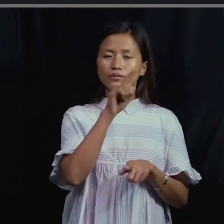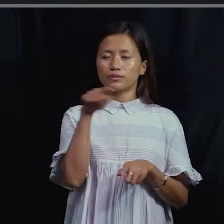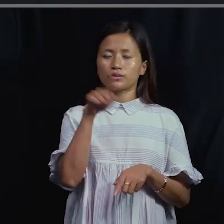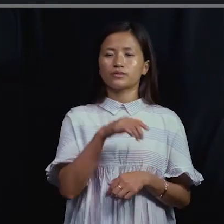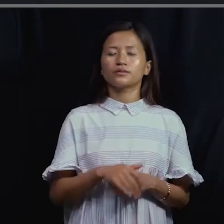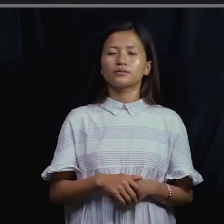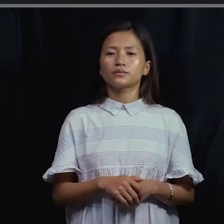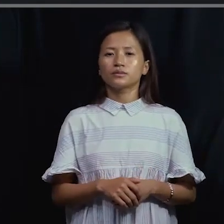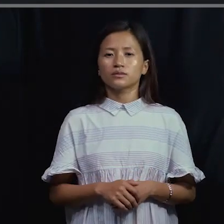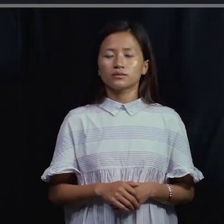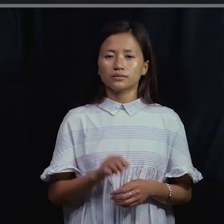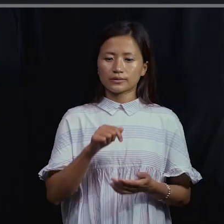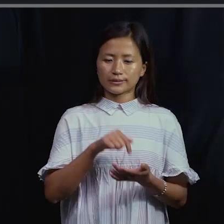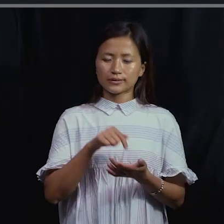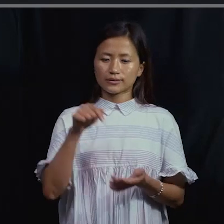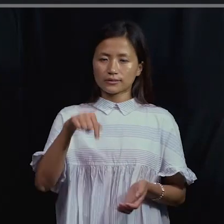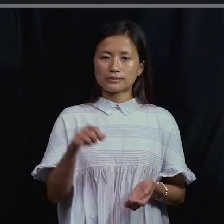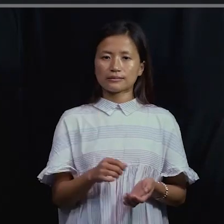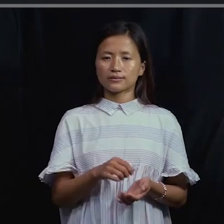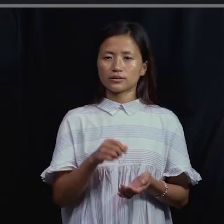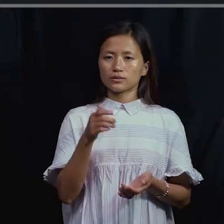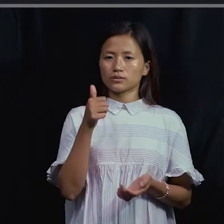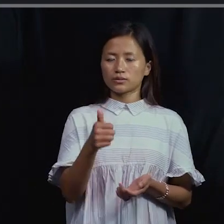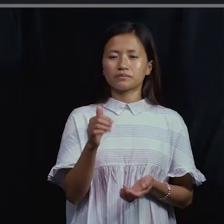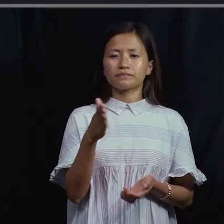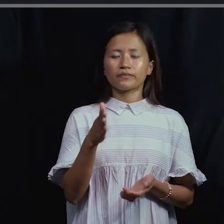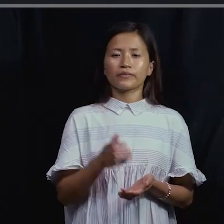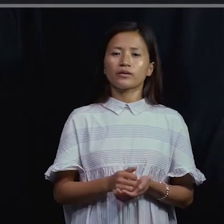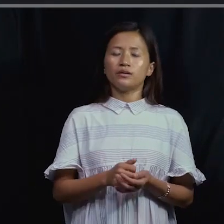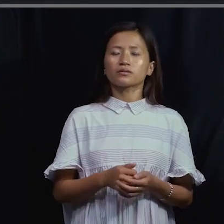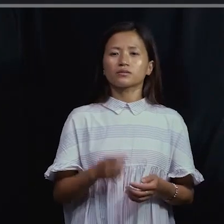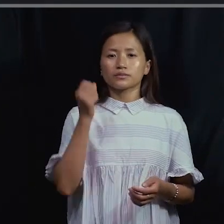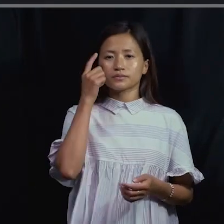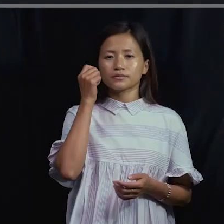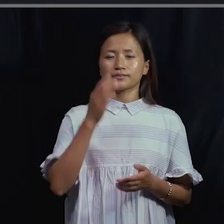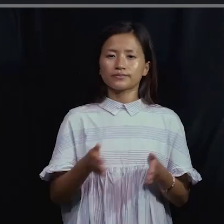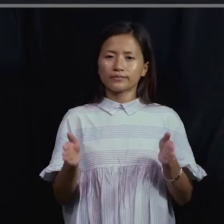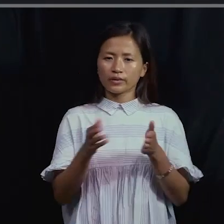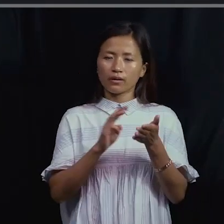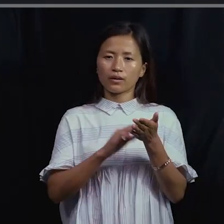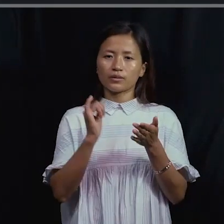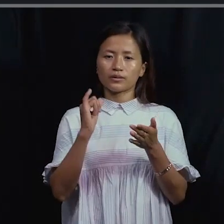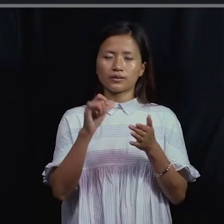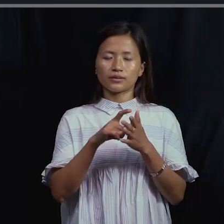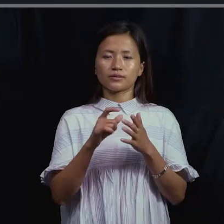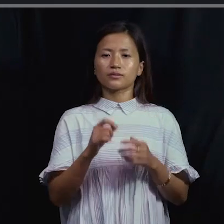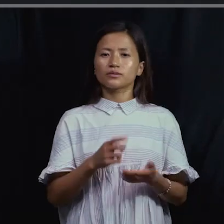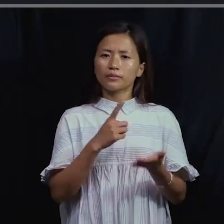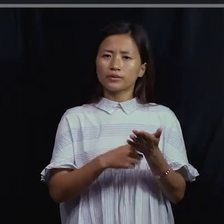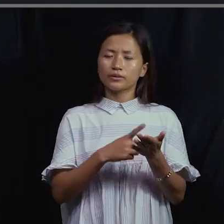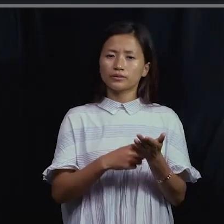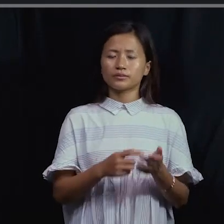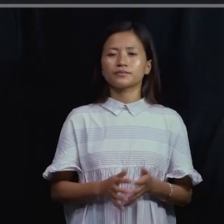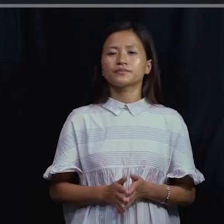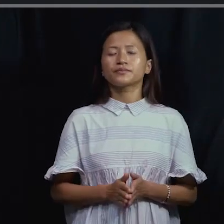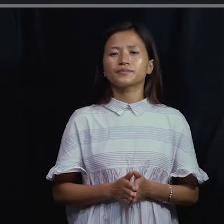will understand that this is not good or this is good, right? So some kind of mild reward and punishment should be there,